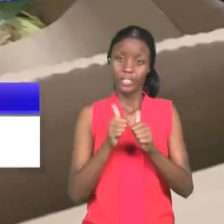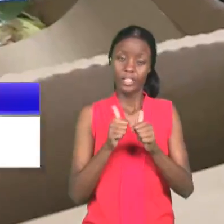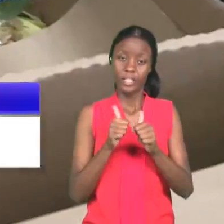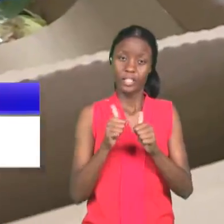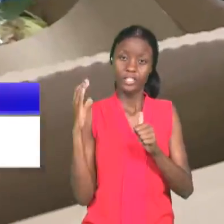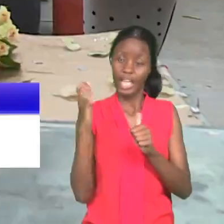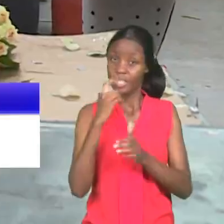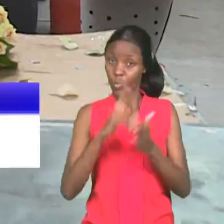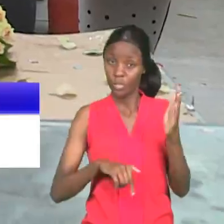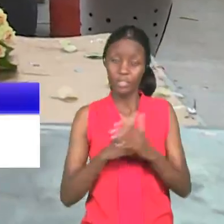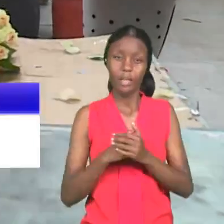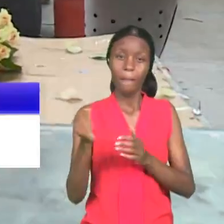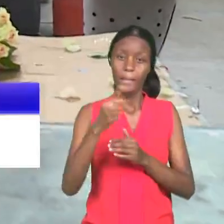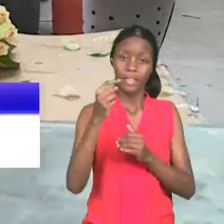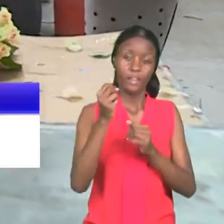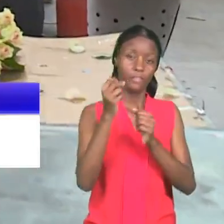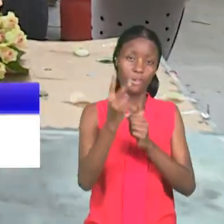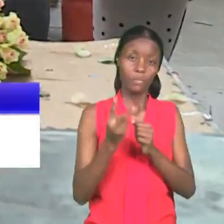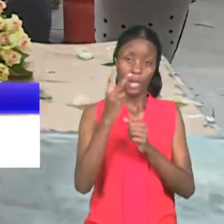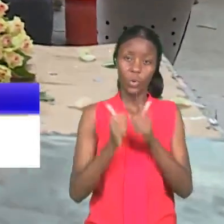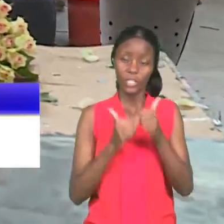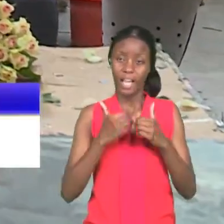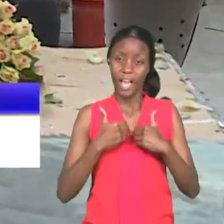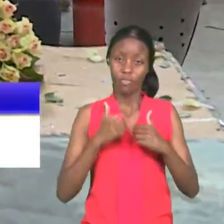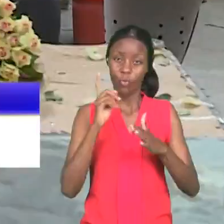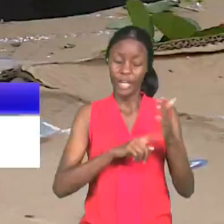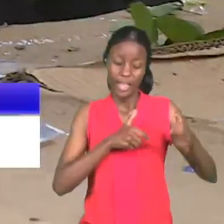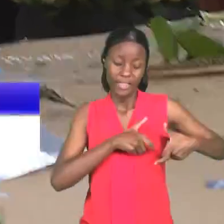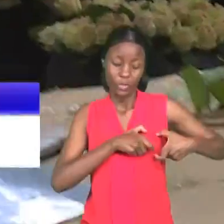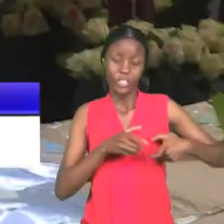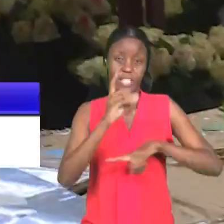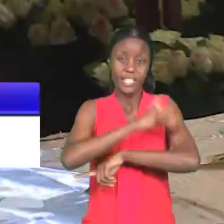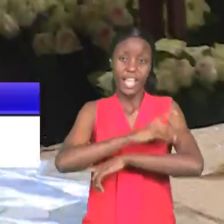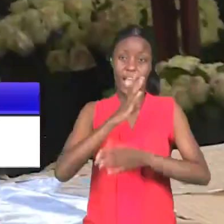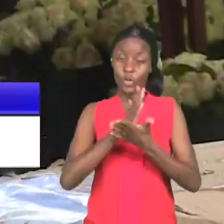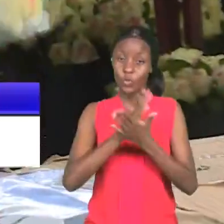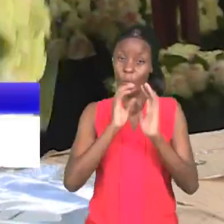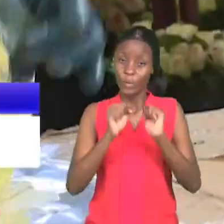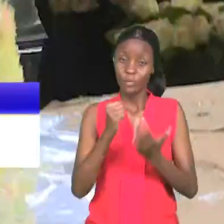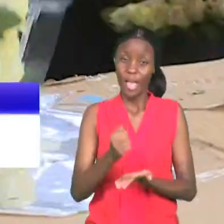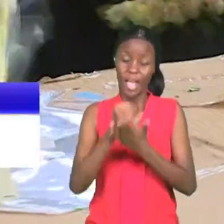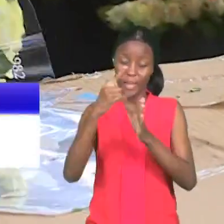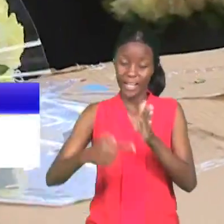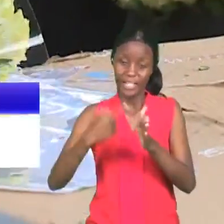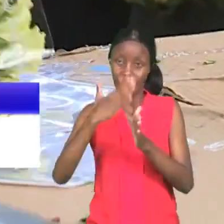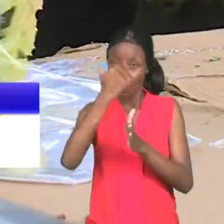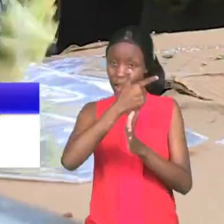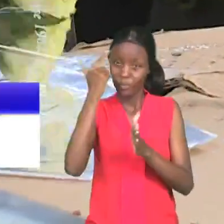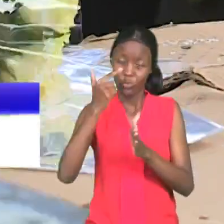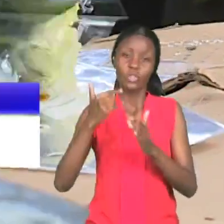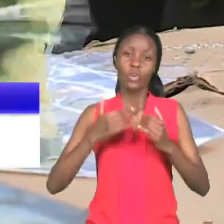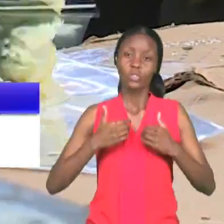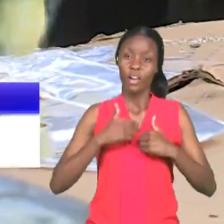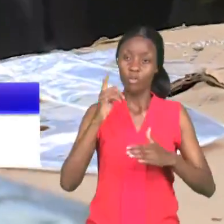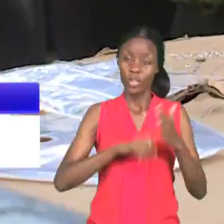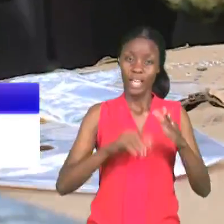says the month of February that Plassey host to the Valentine's Day has always been a test to the industry in terms of meeting the market demands